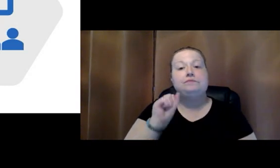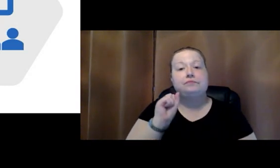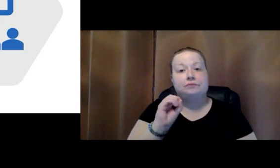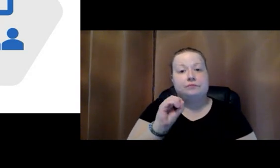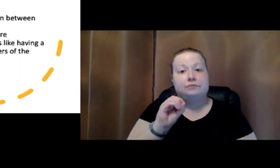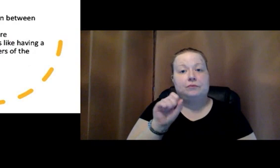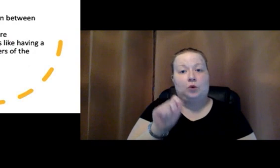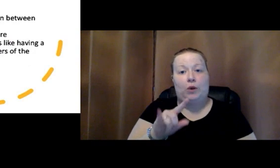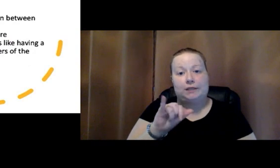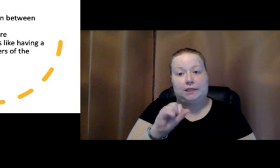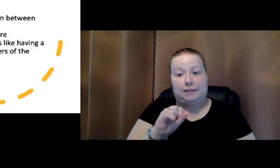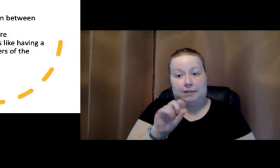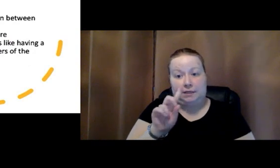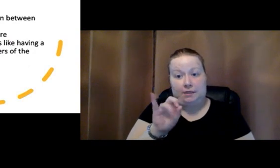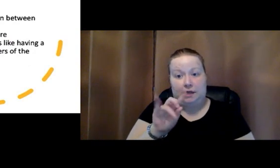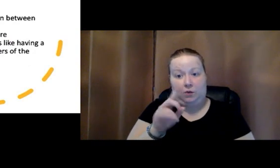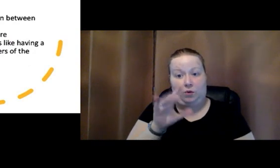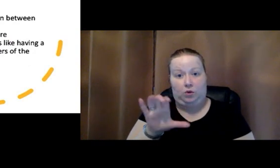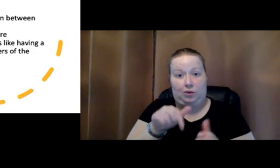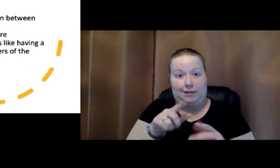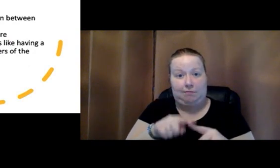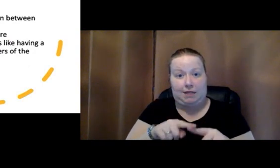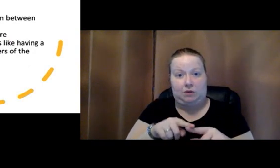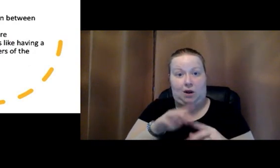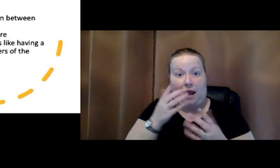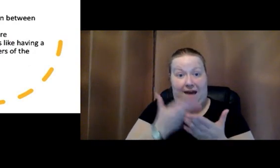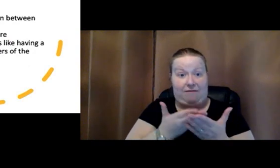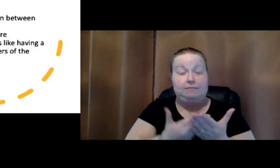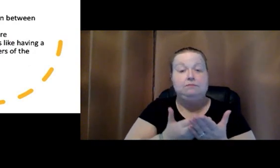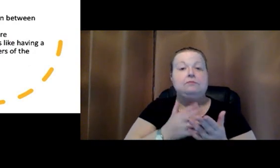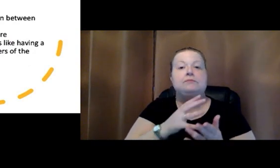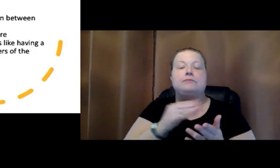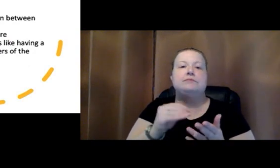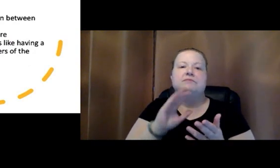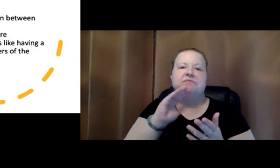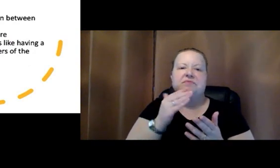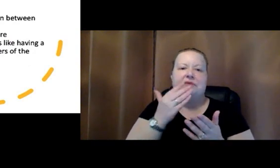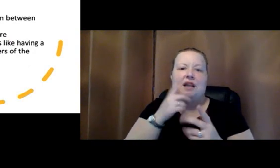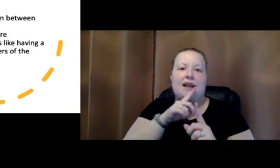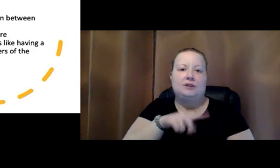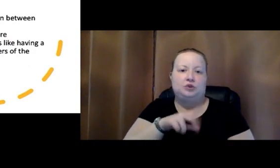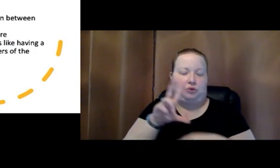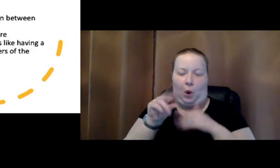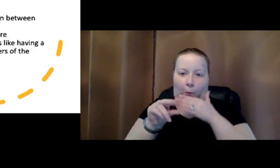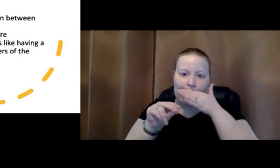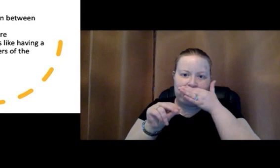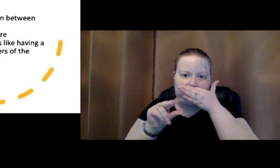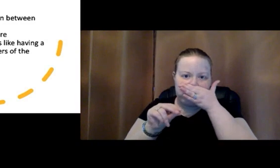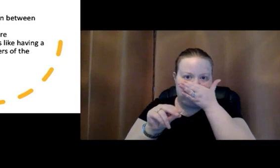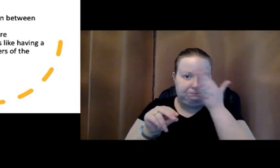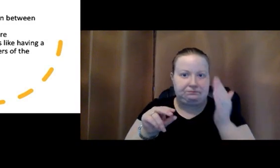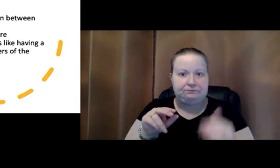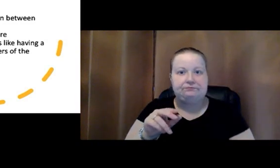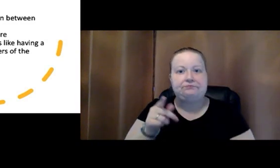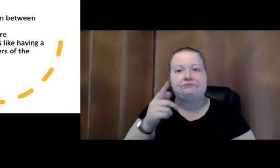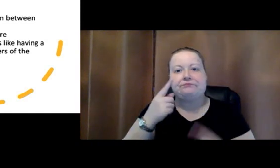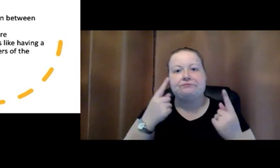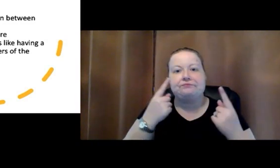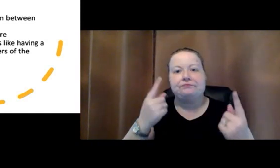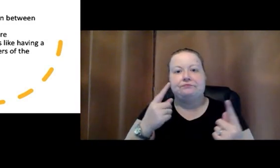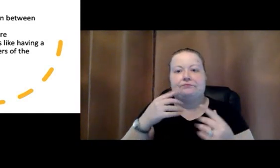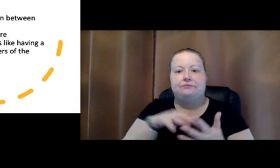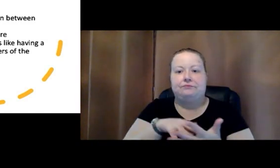did we do this based on some kind of evidence? And it turns out the answer is no. There was a famous study now by a fellow named